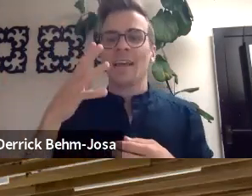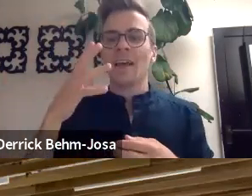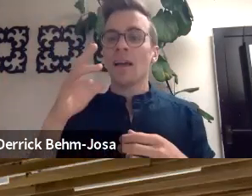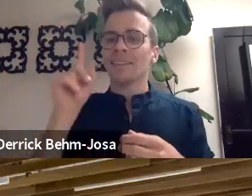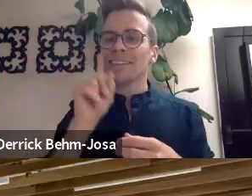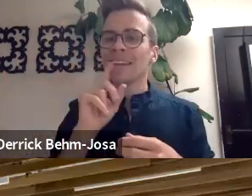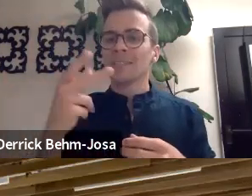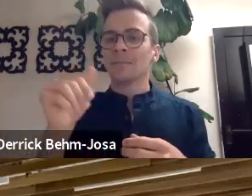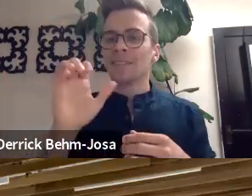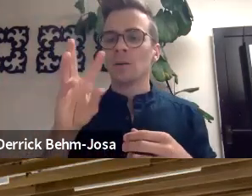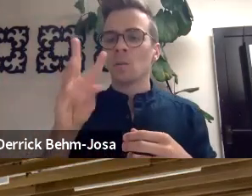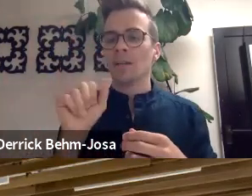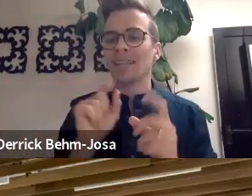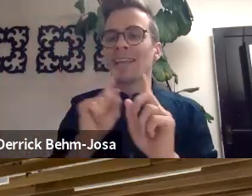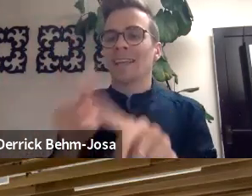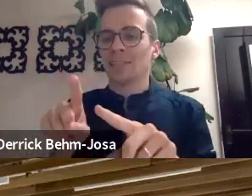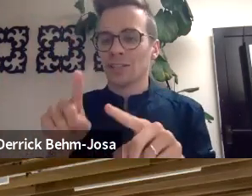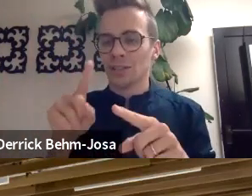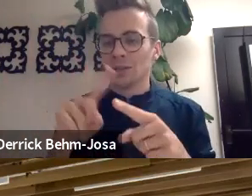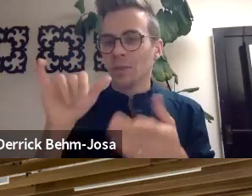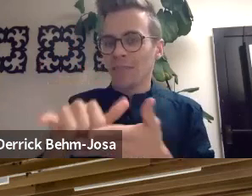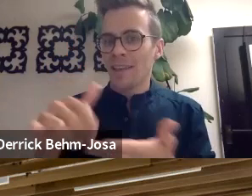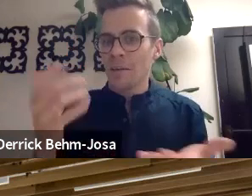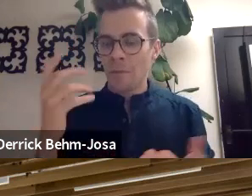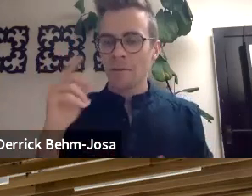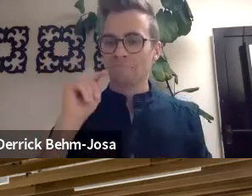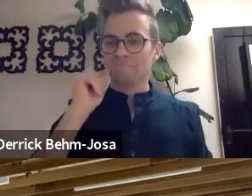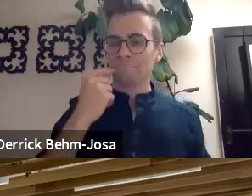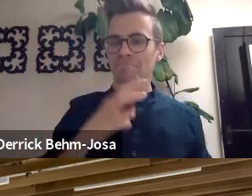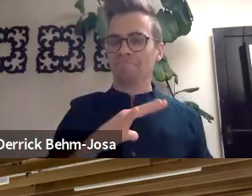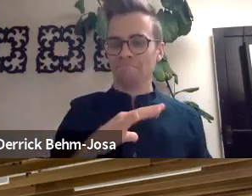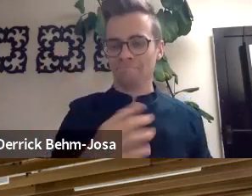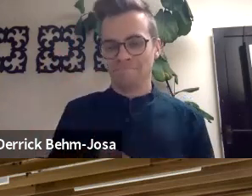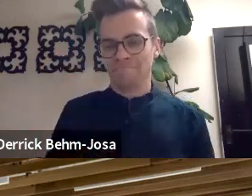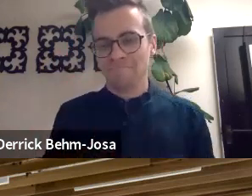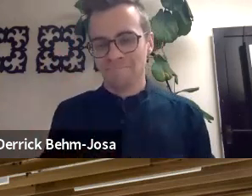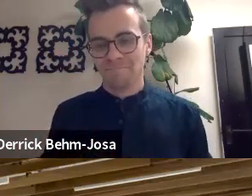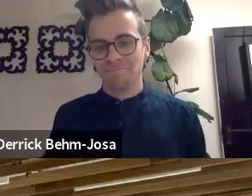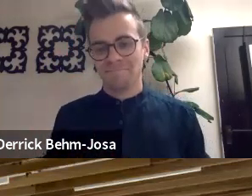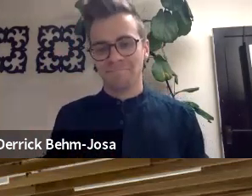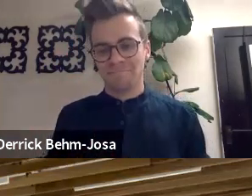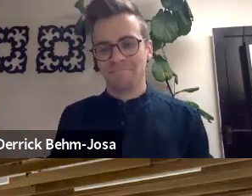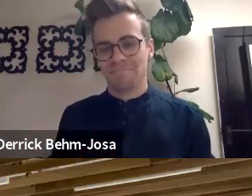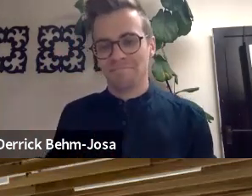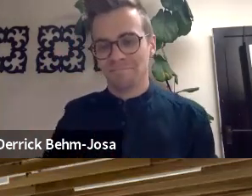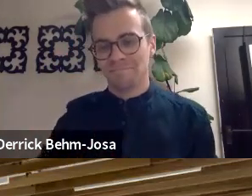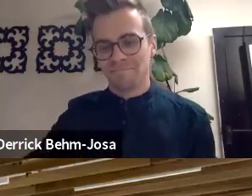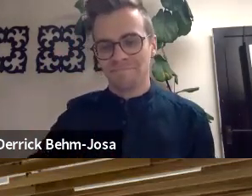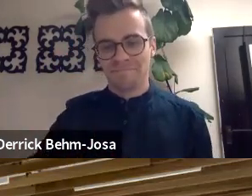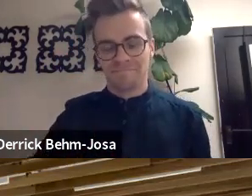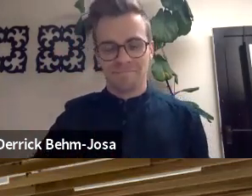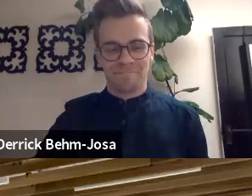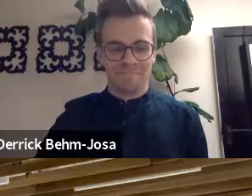using the least amount of resources. DeafSpace was an answer to this particular wish list item. I thought that was really